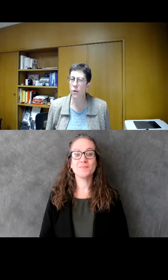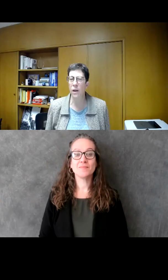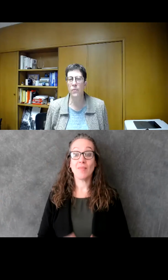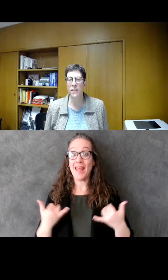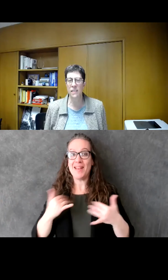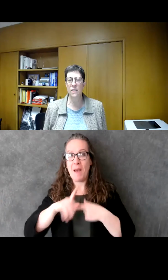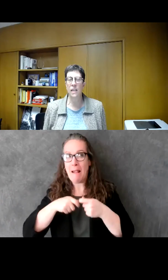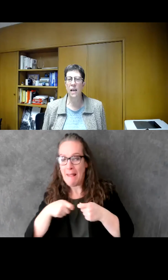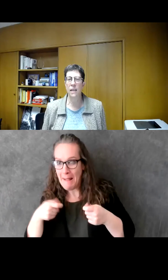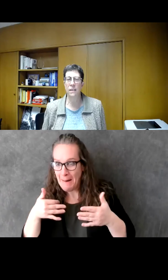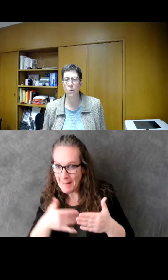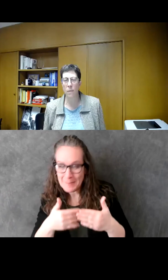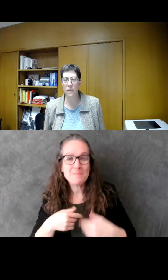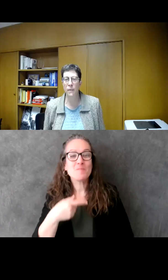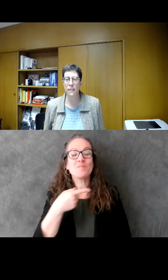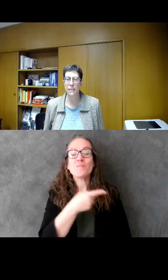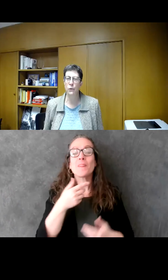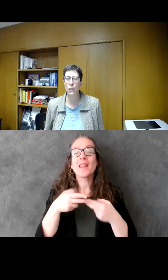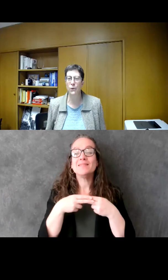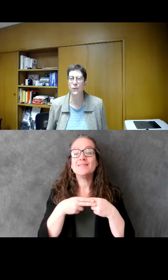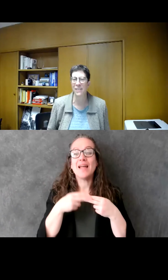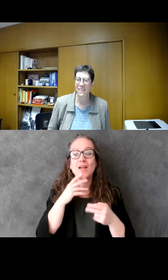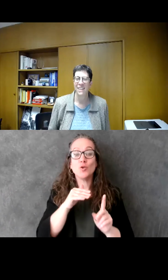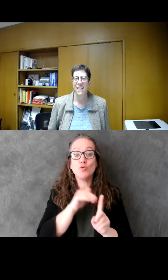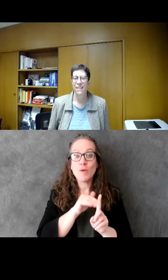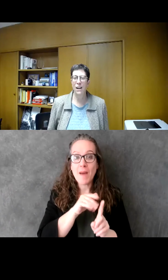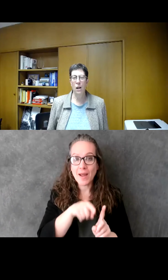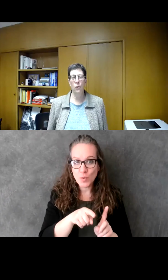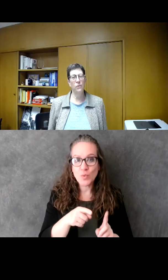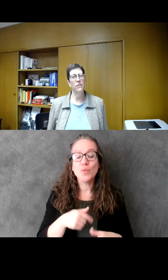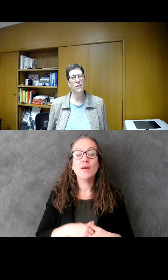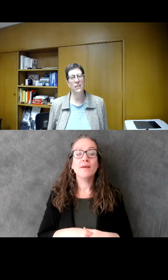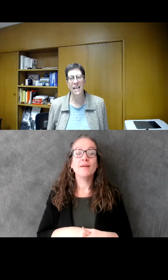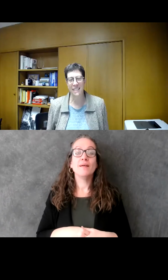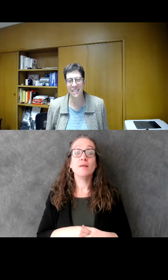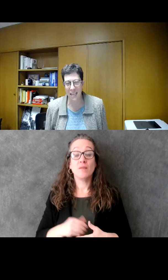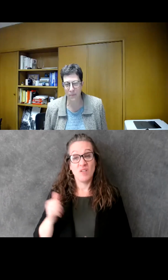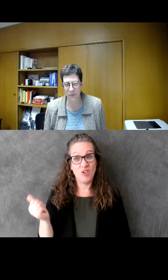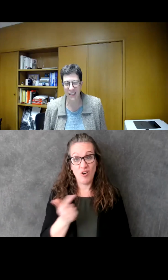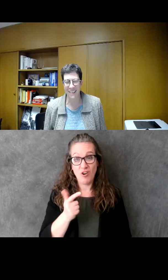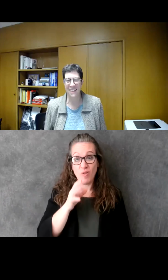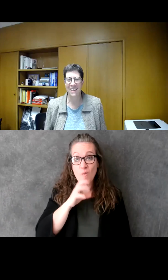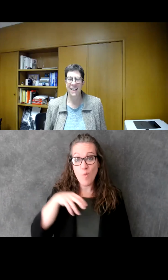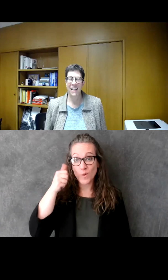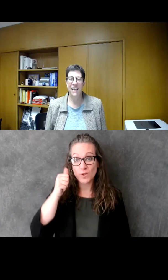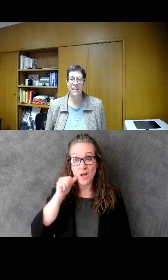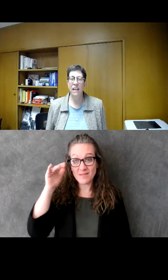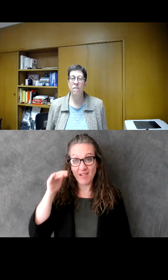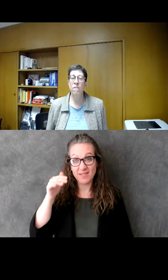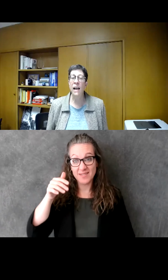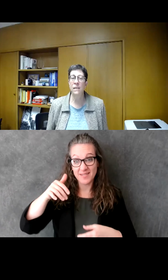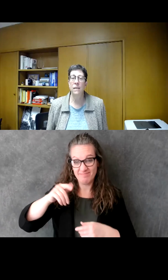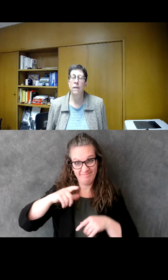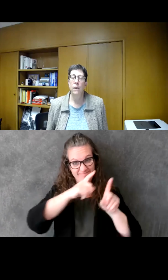home now. This is a slide to remind me to tell you that all older adults are not the same, and that